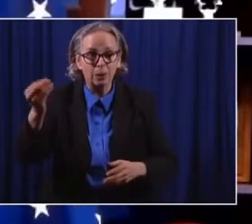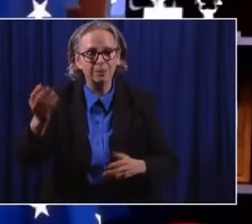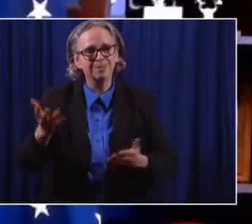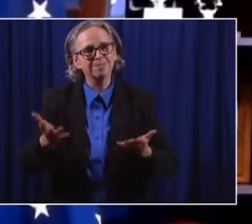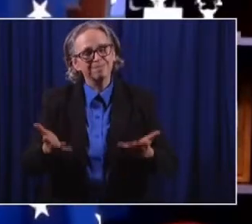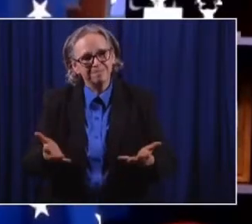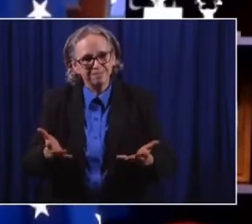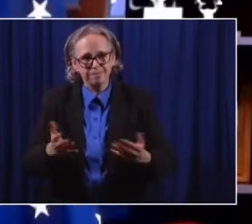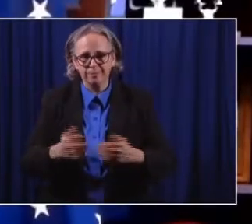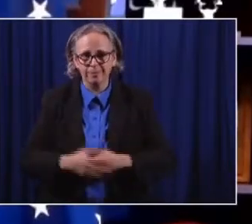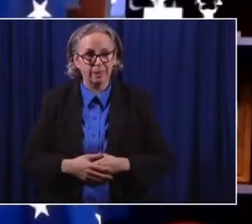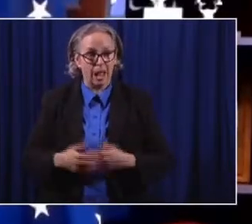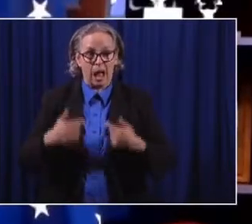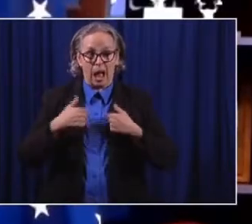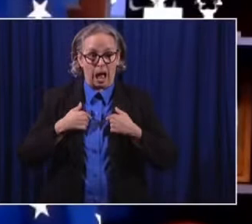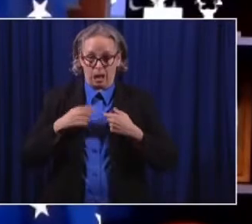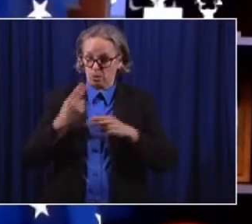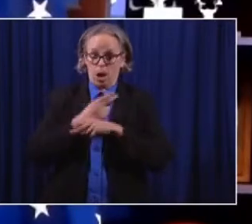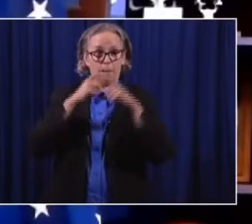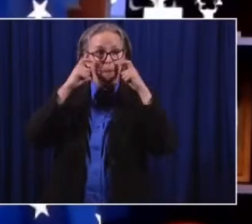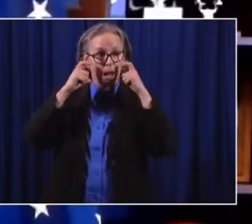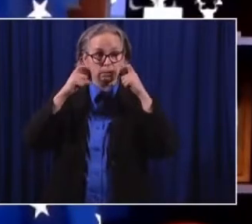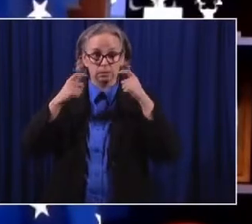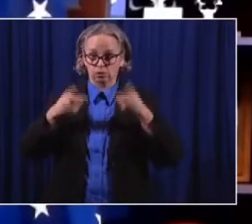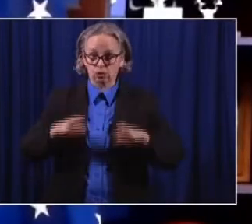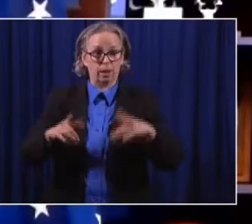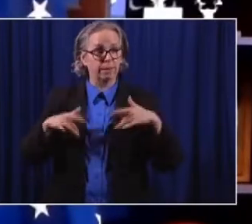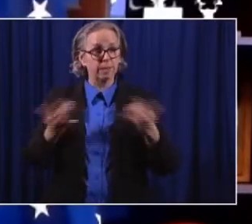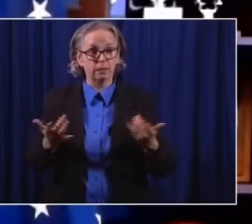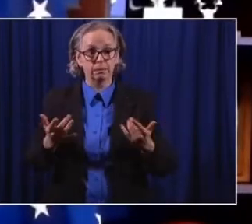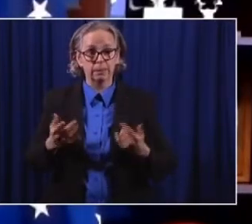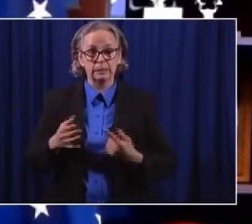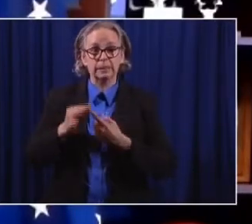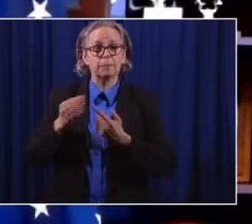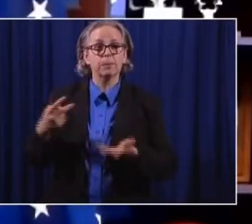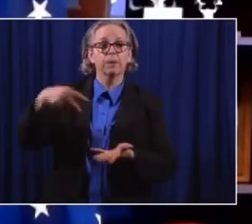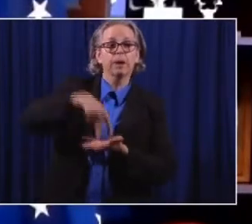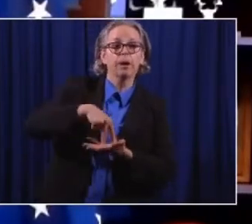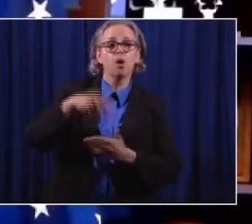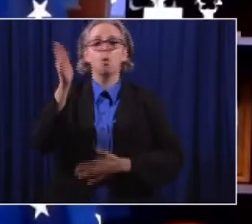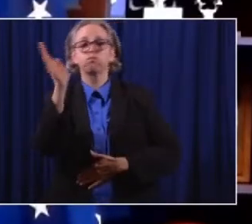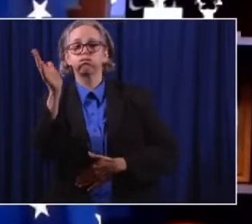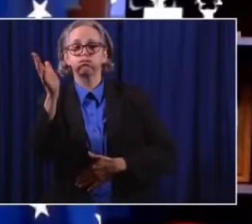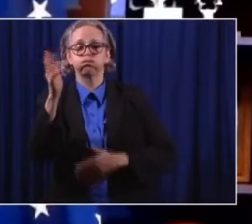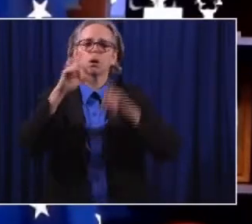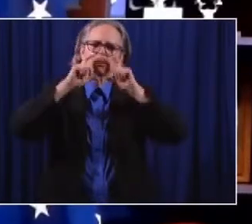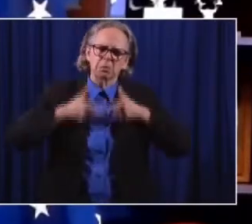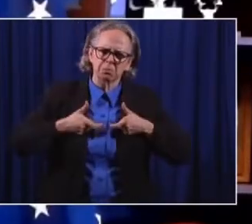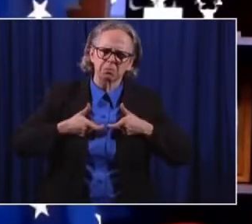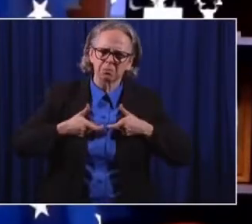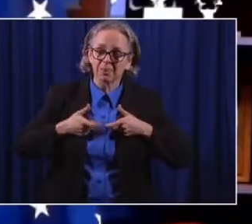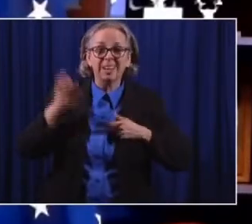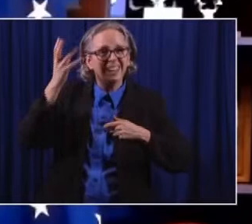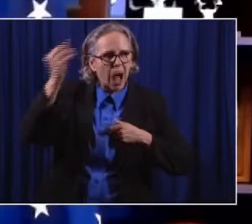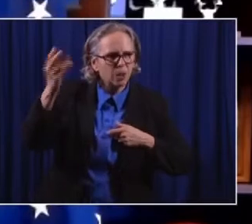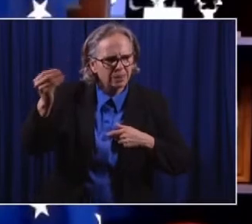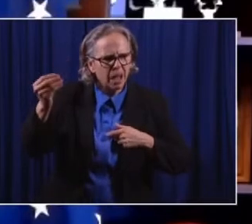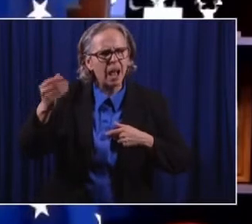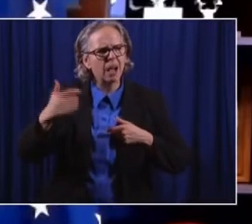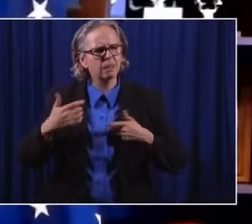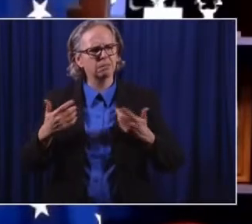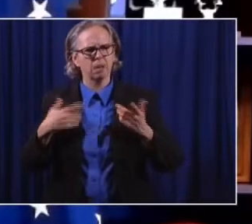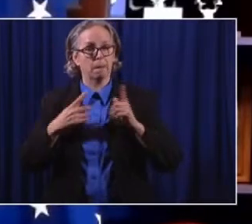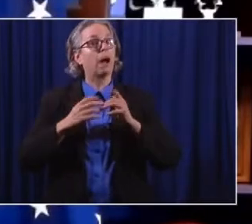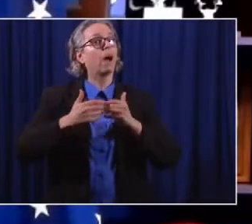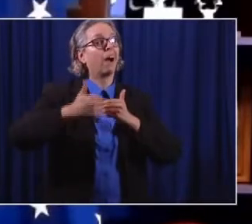And I wore a mask at the event, other than when I was speaking, which was outside, and I was very, very much distanced from anybody